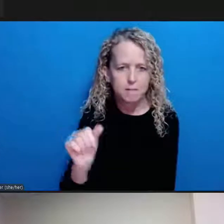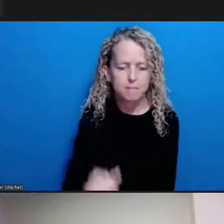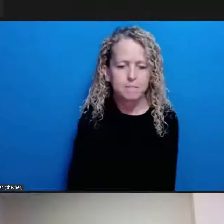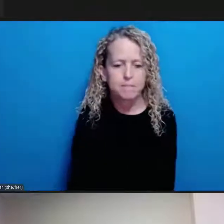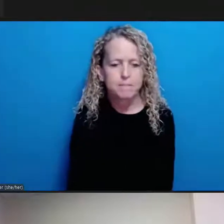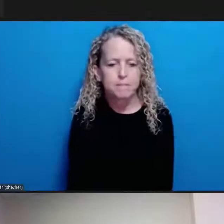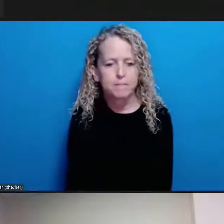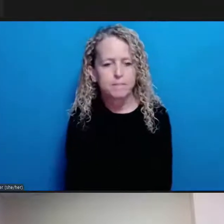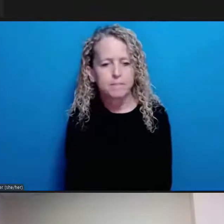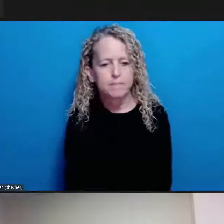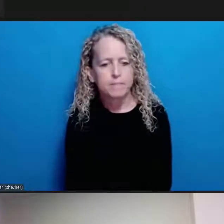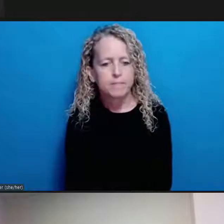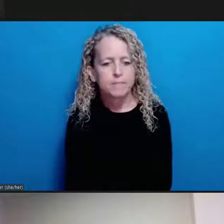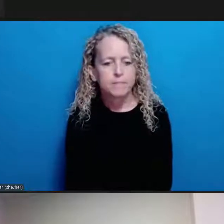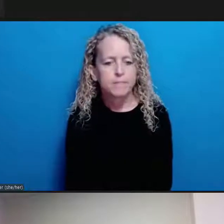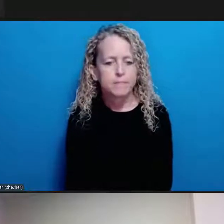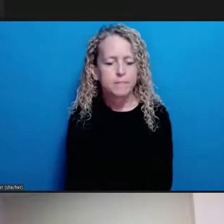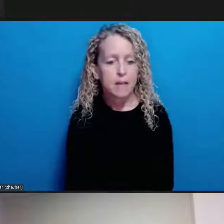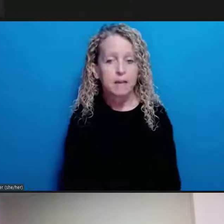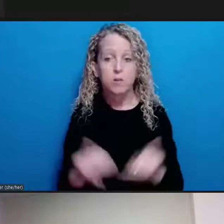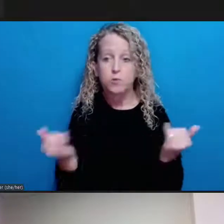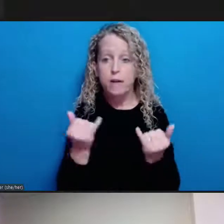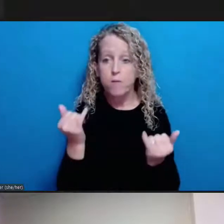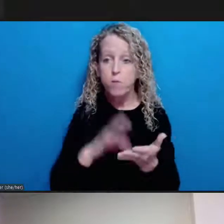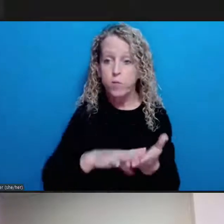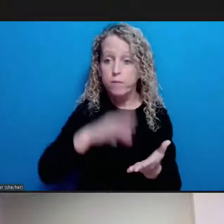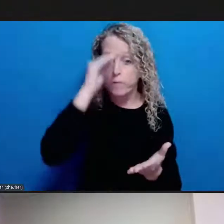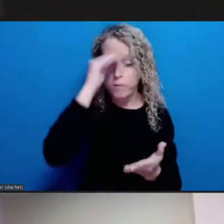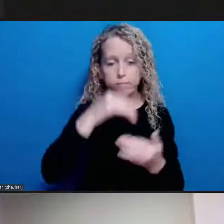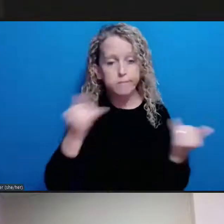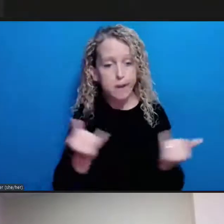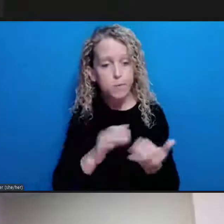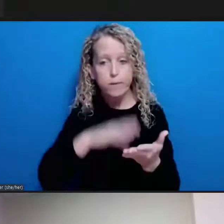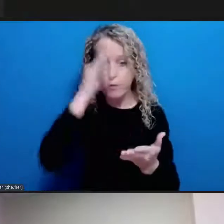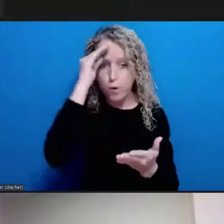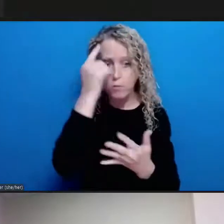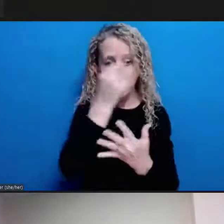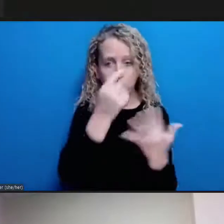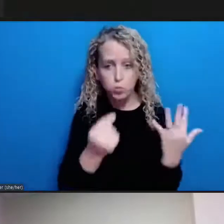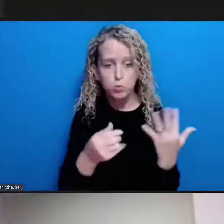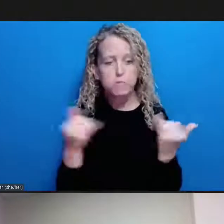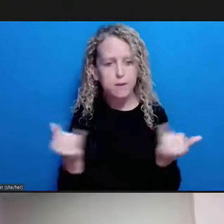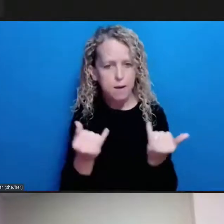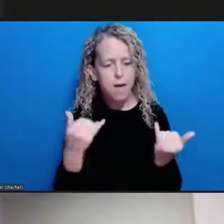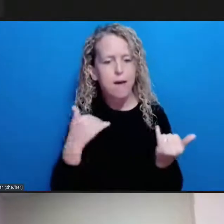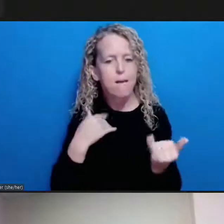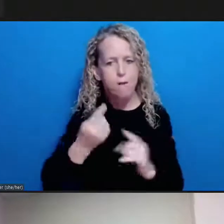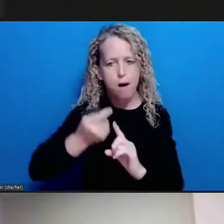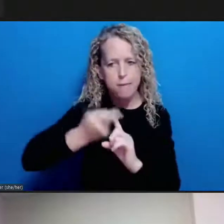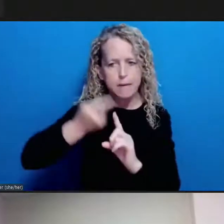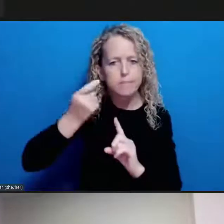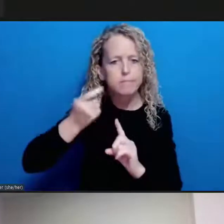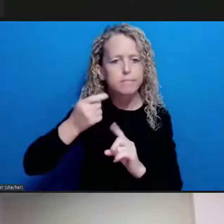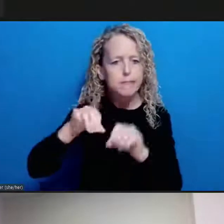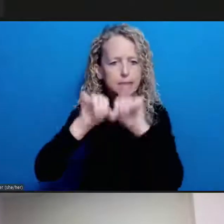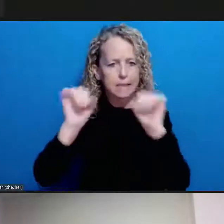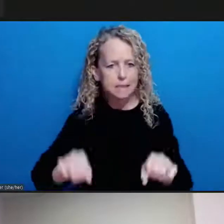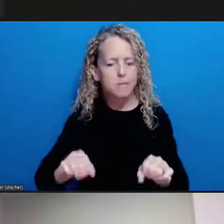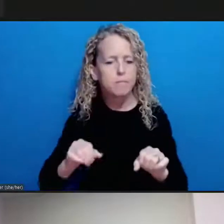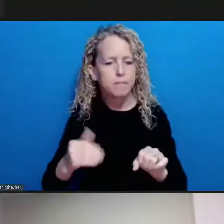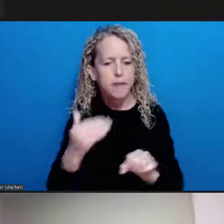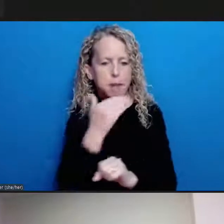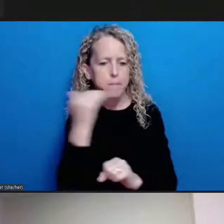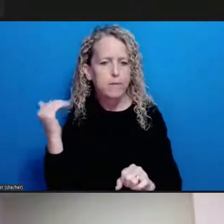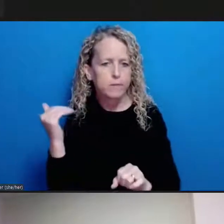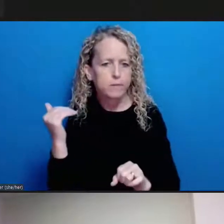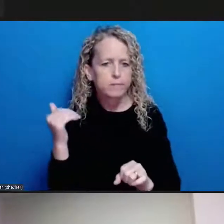we learned, and now we're doing that. We've now kind of signed up for an automated system that will help to further communicate